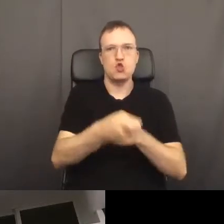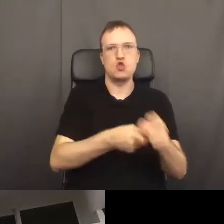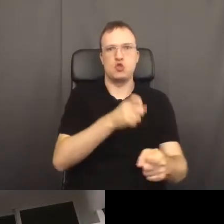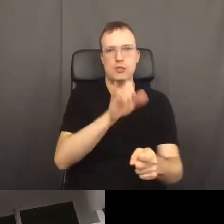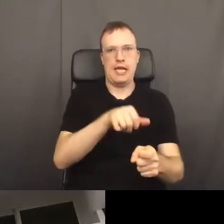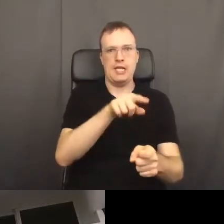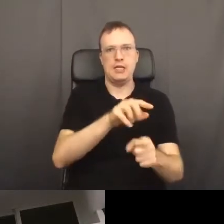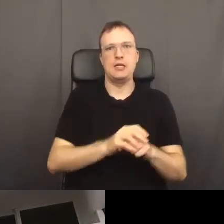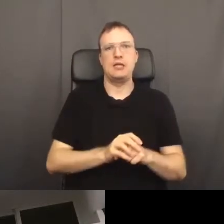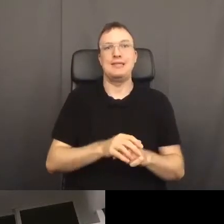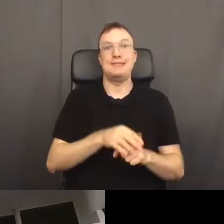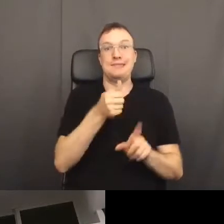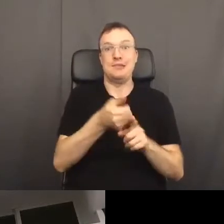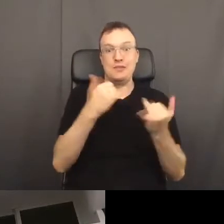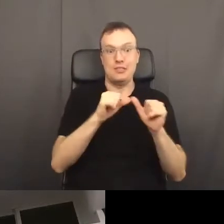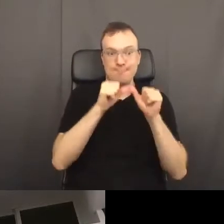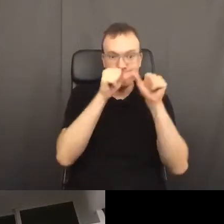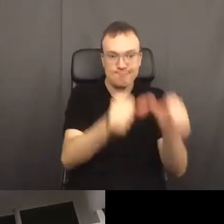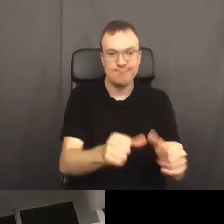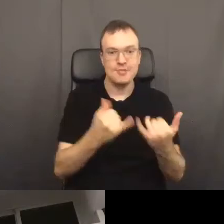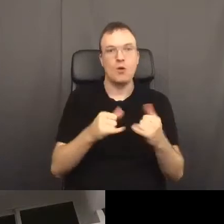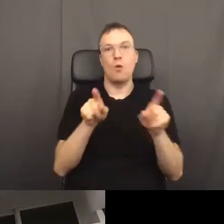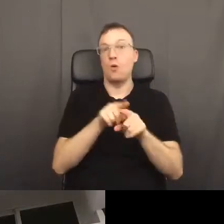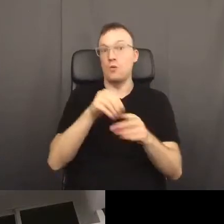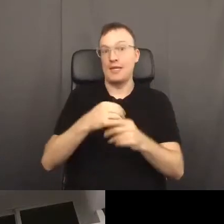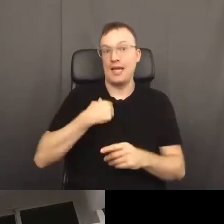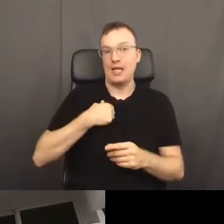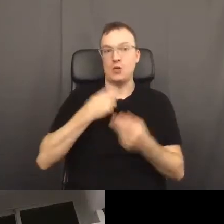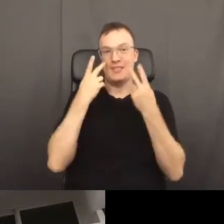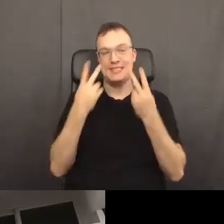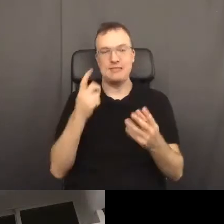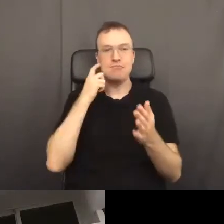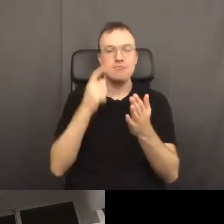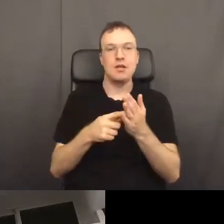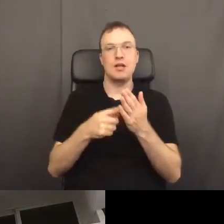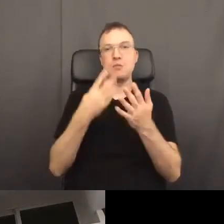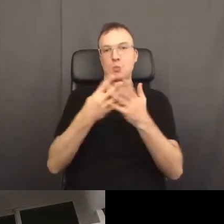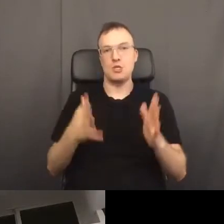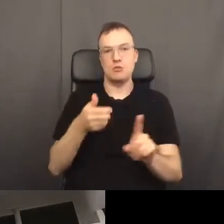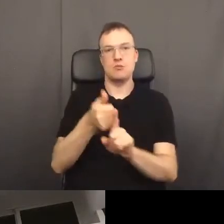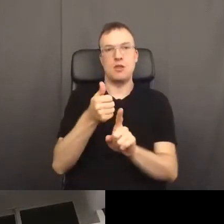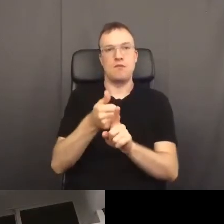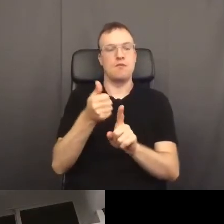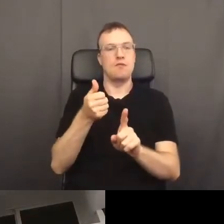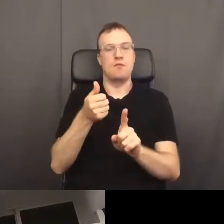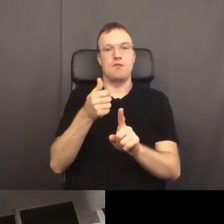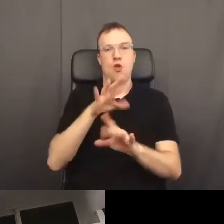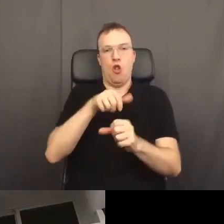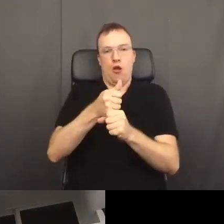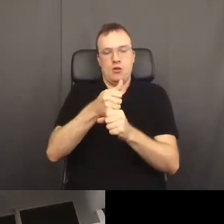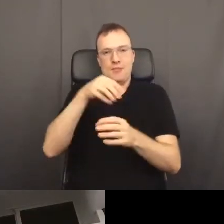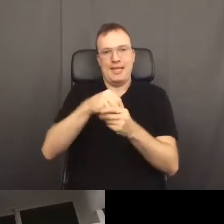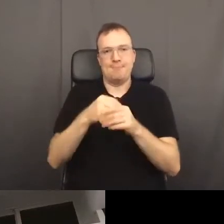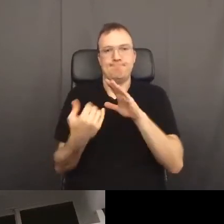that it still continues to this day, even in Canada, we see prisoners being locked up in solitary